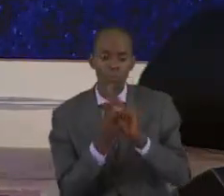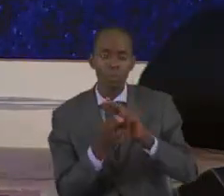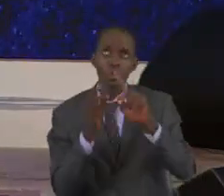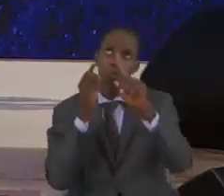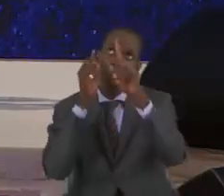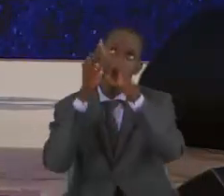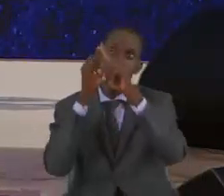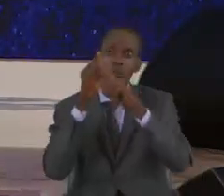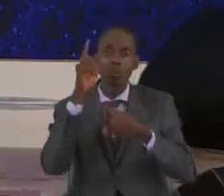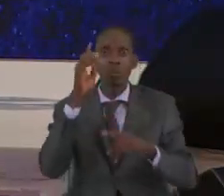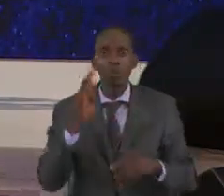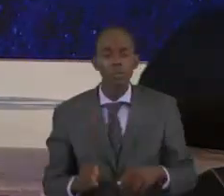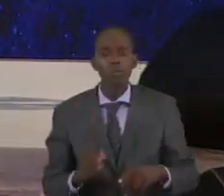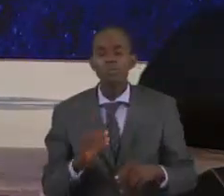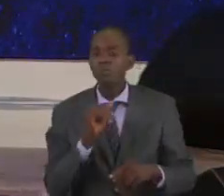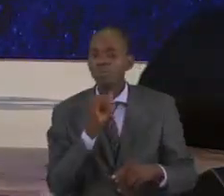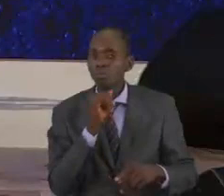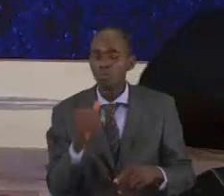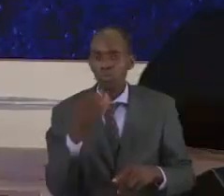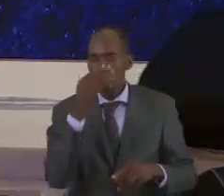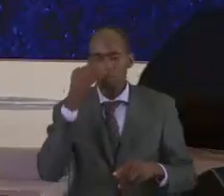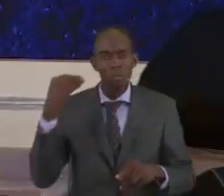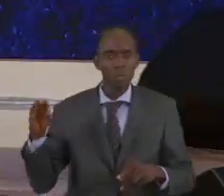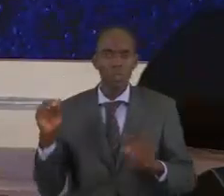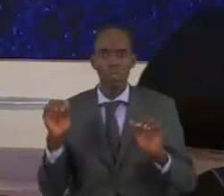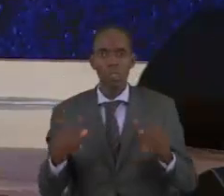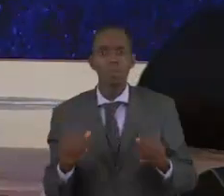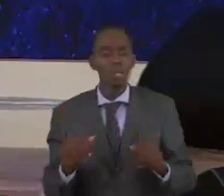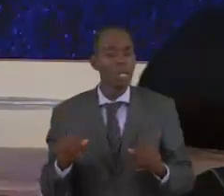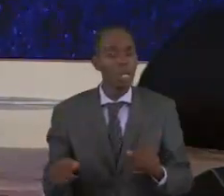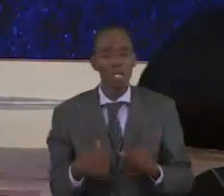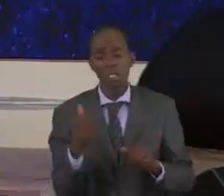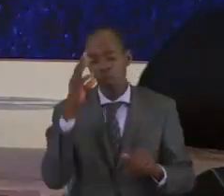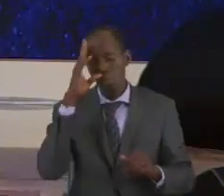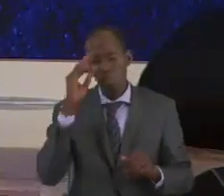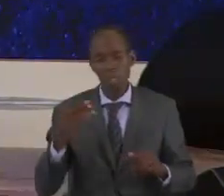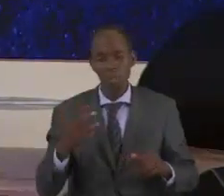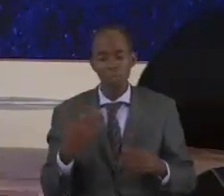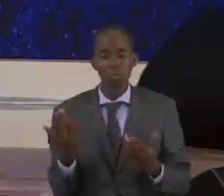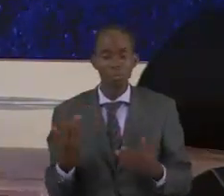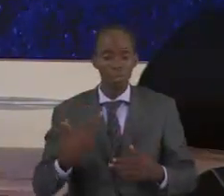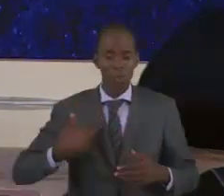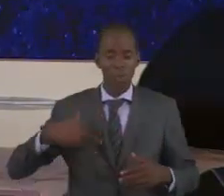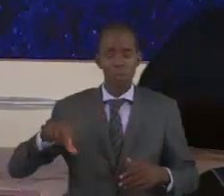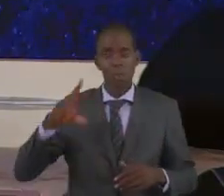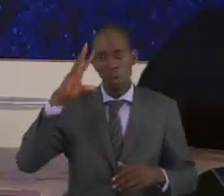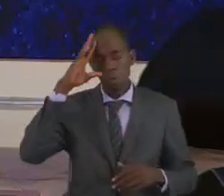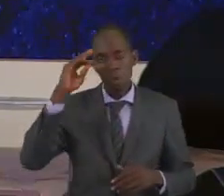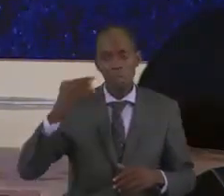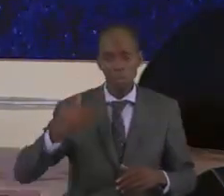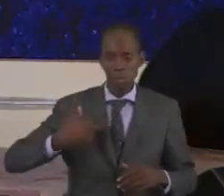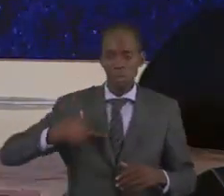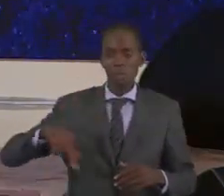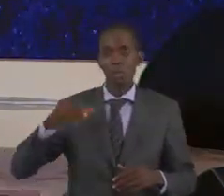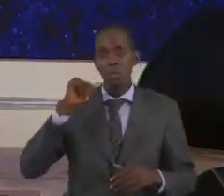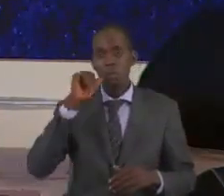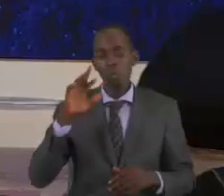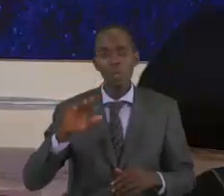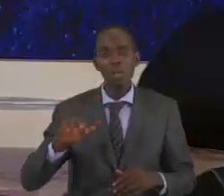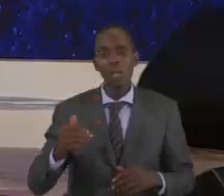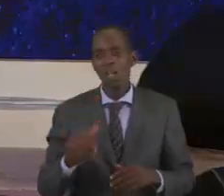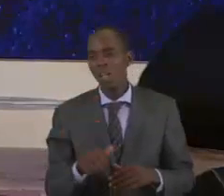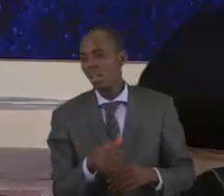God. Indispensable. Any man, religious man, any woman, religious woman, any man,